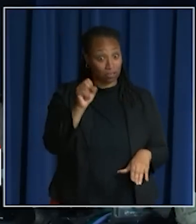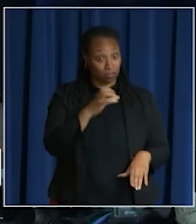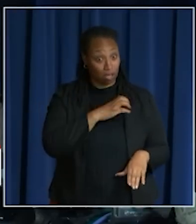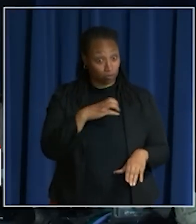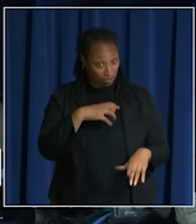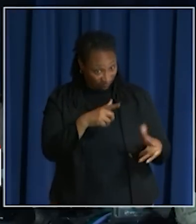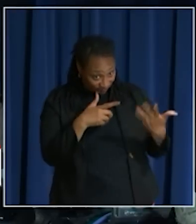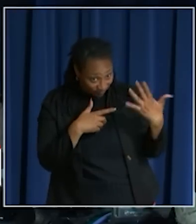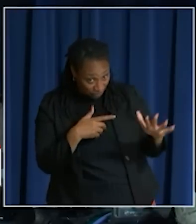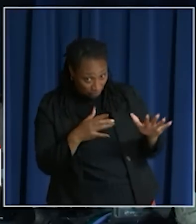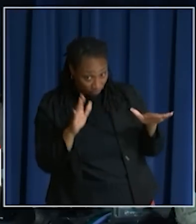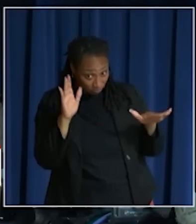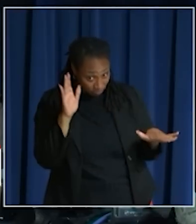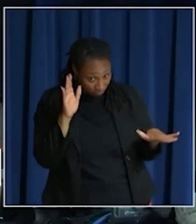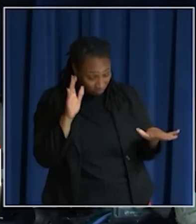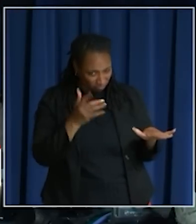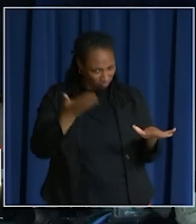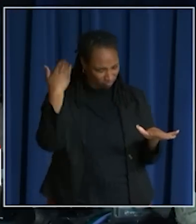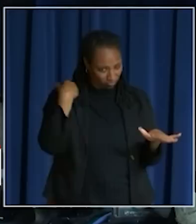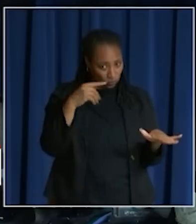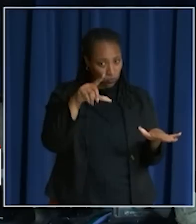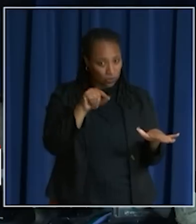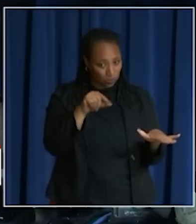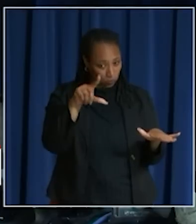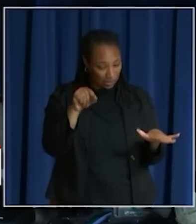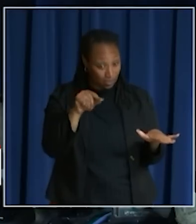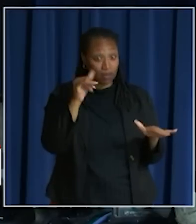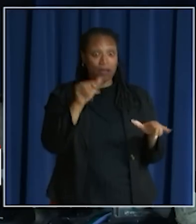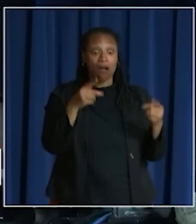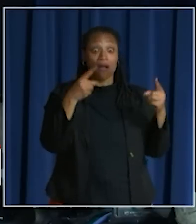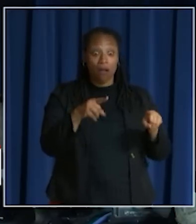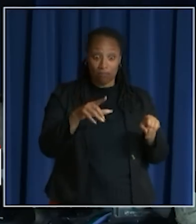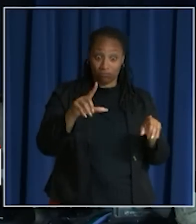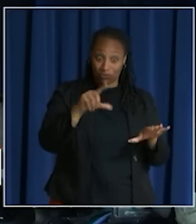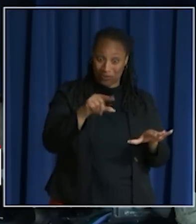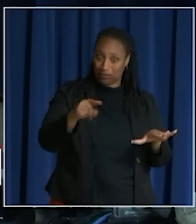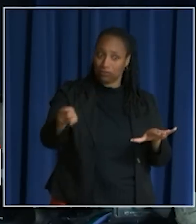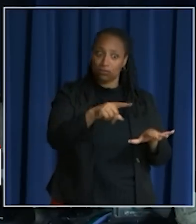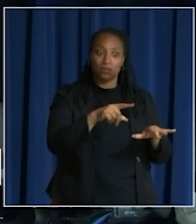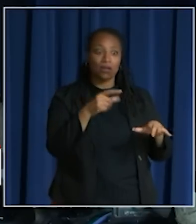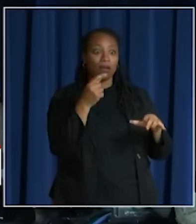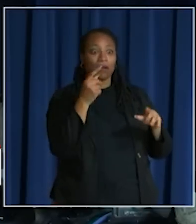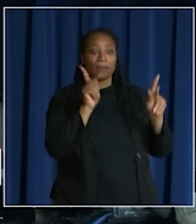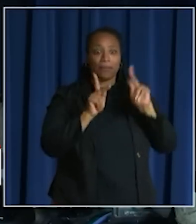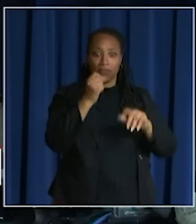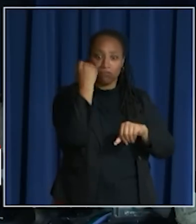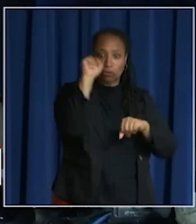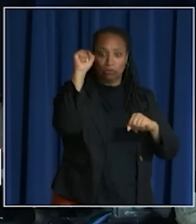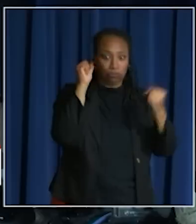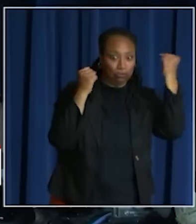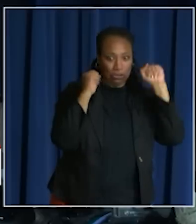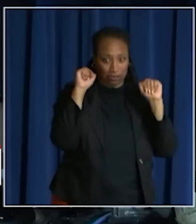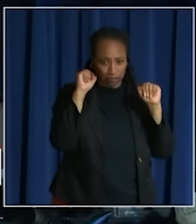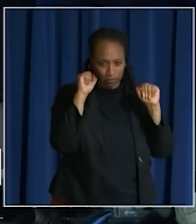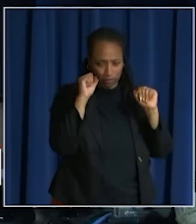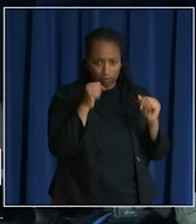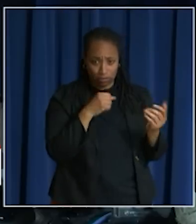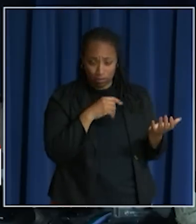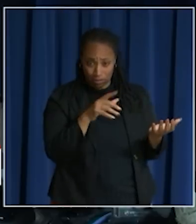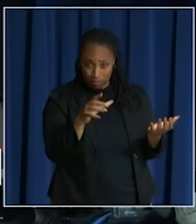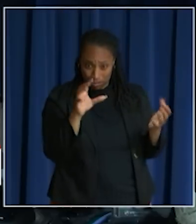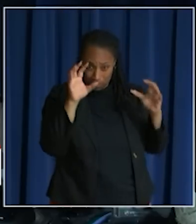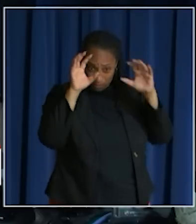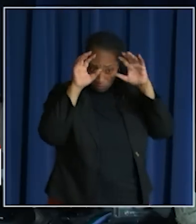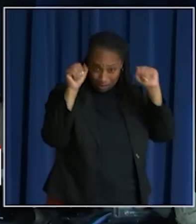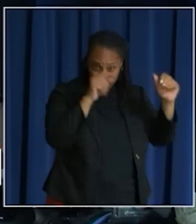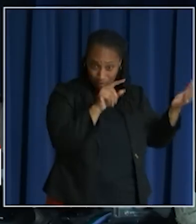justice protests when there was concern that Trump might take control over MPD at that time, that would be a complete disaster